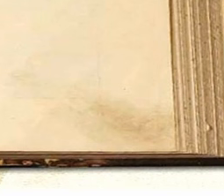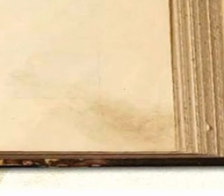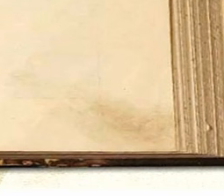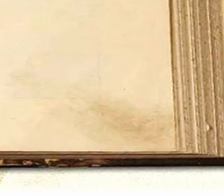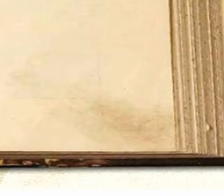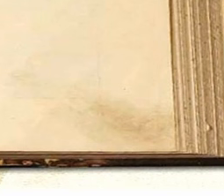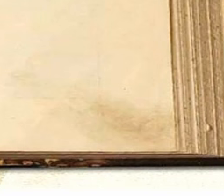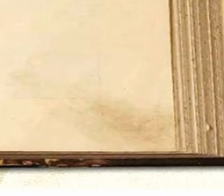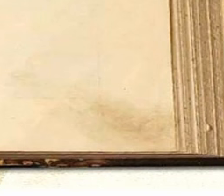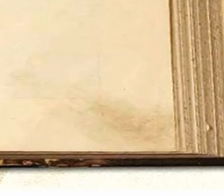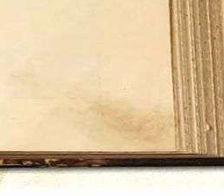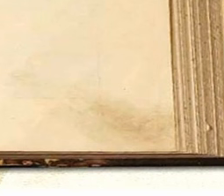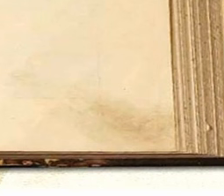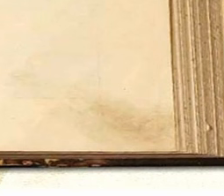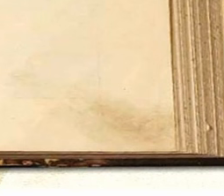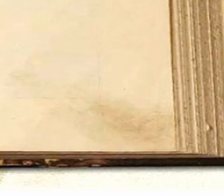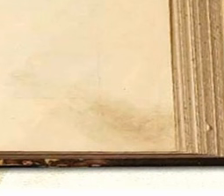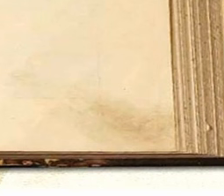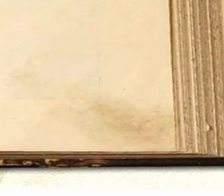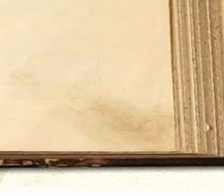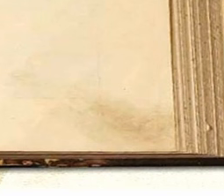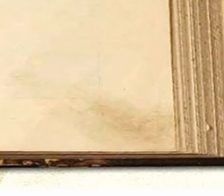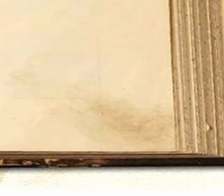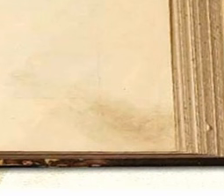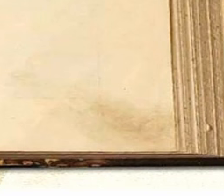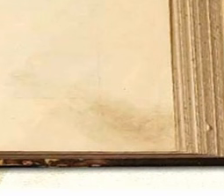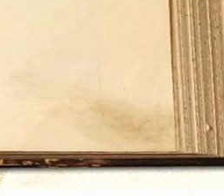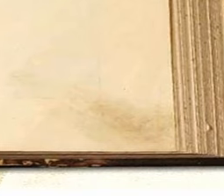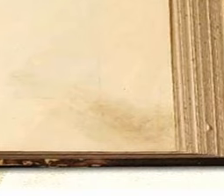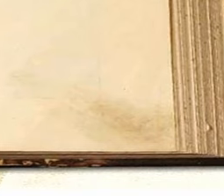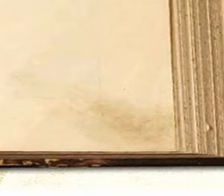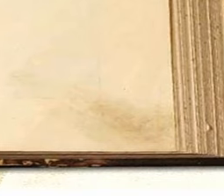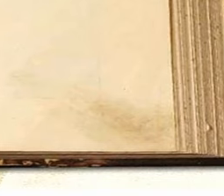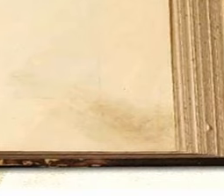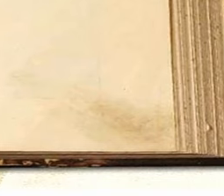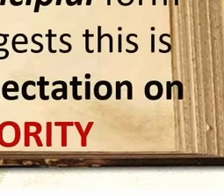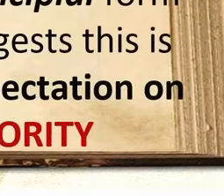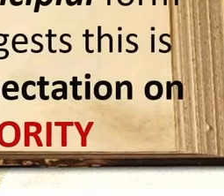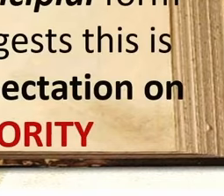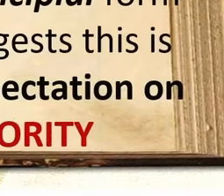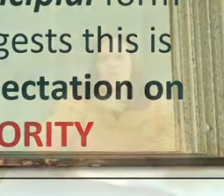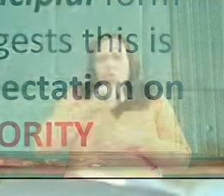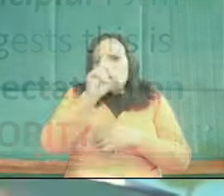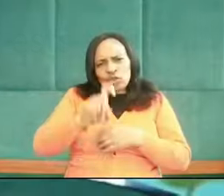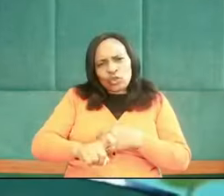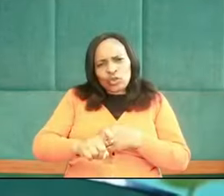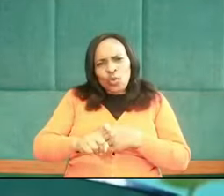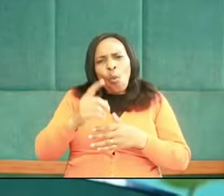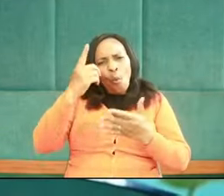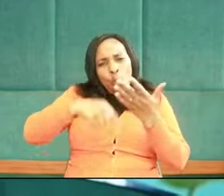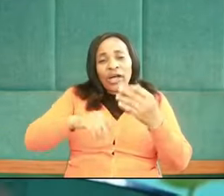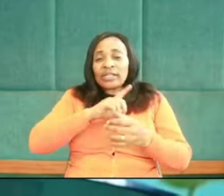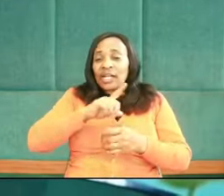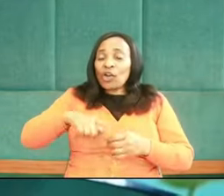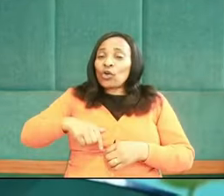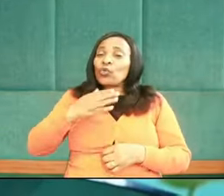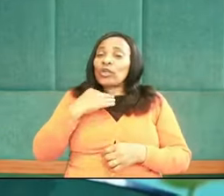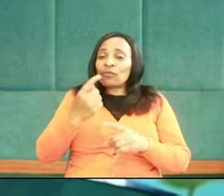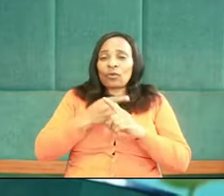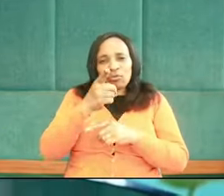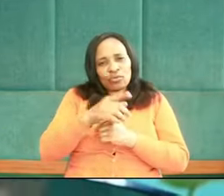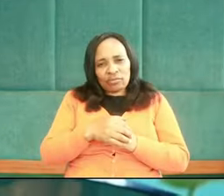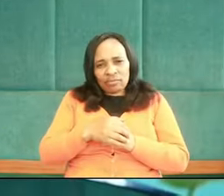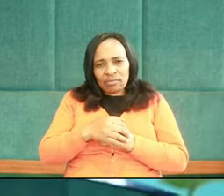The prescribed priorities. What does the Lord require of you? Friends, that word